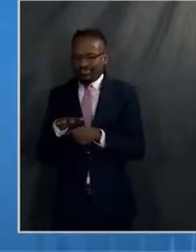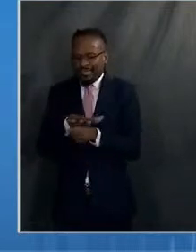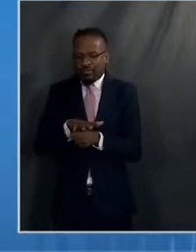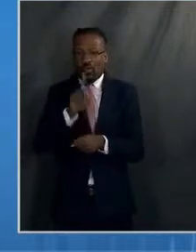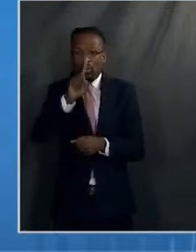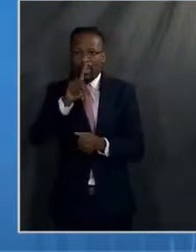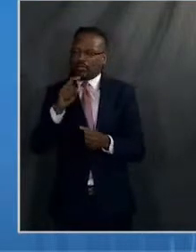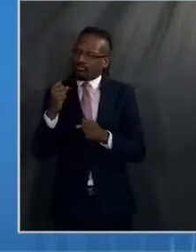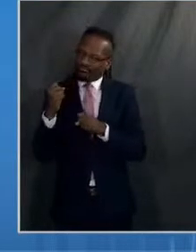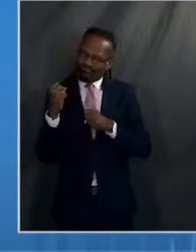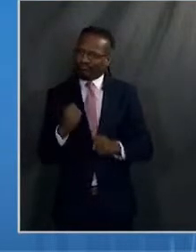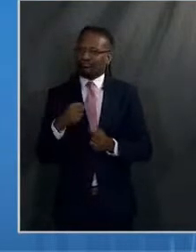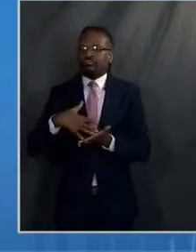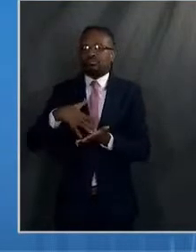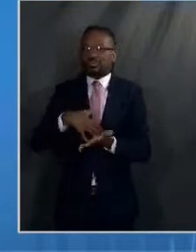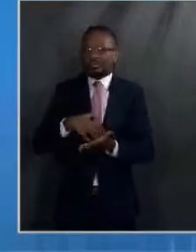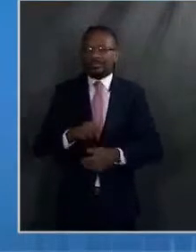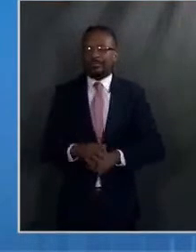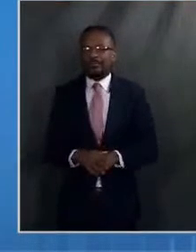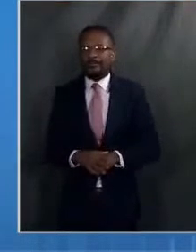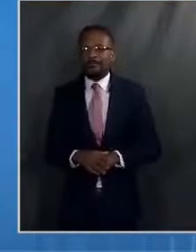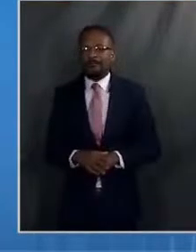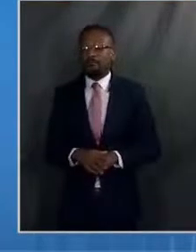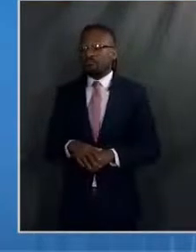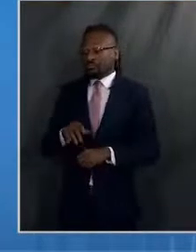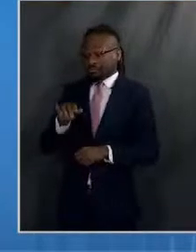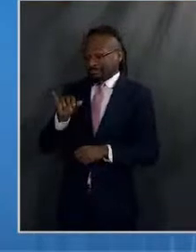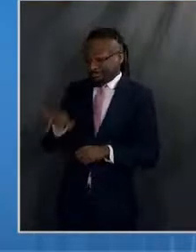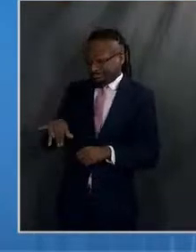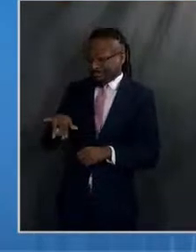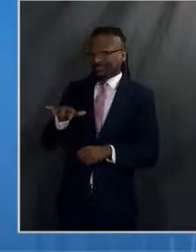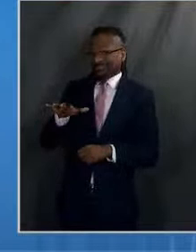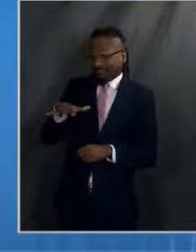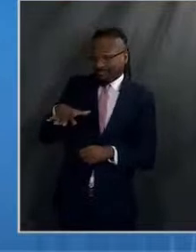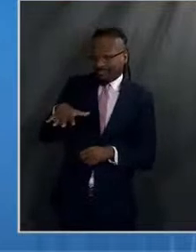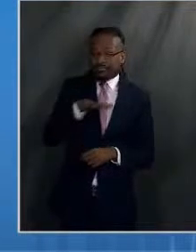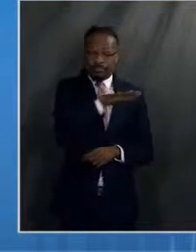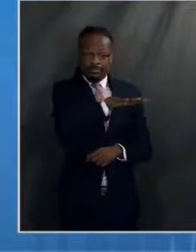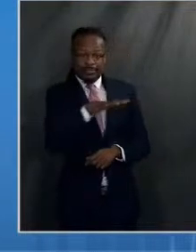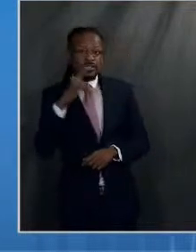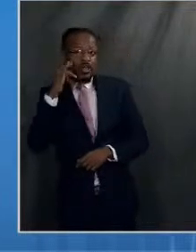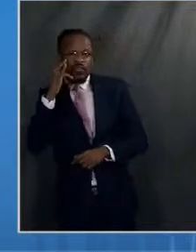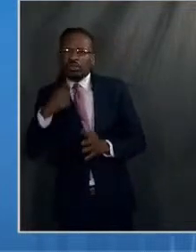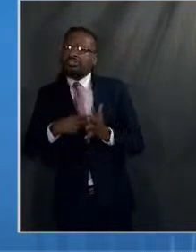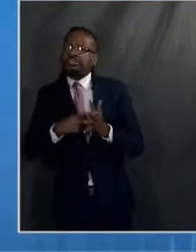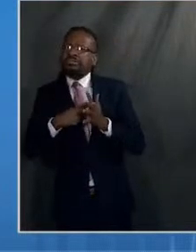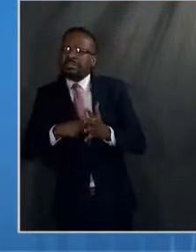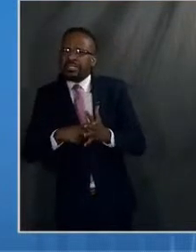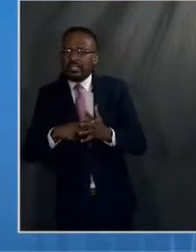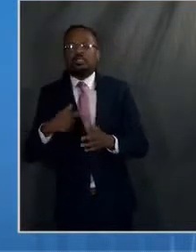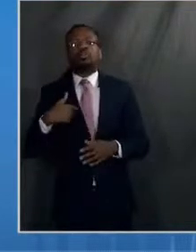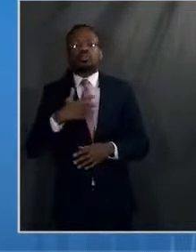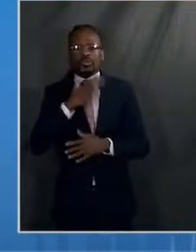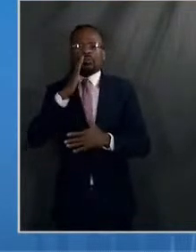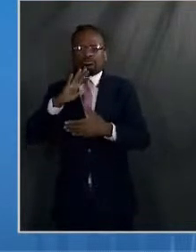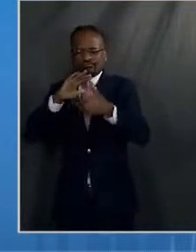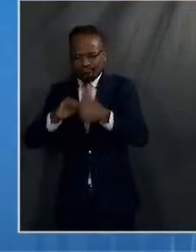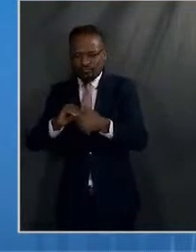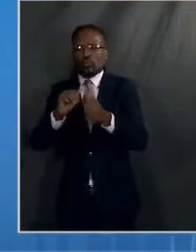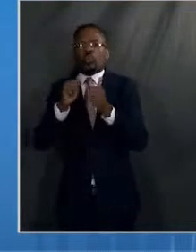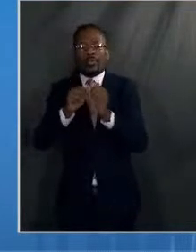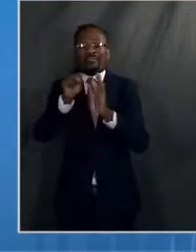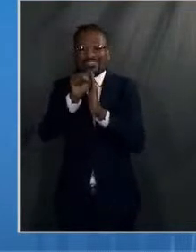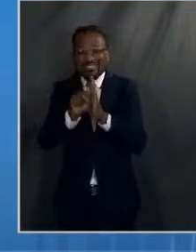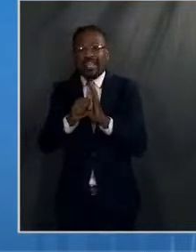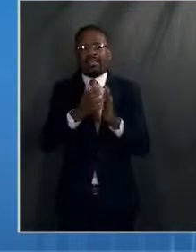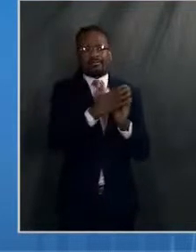These sites in California are just the beginning. We are working in partnership in states across the country to stand up